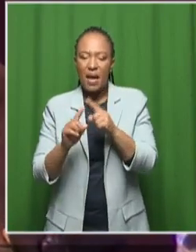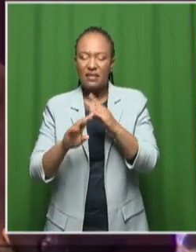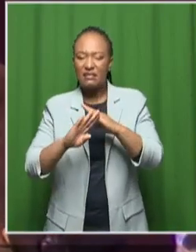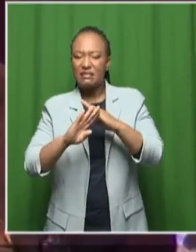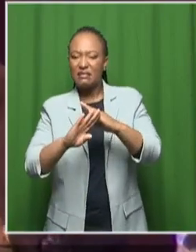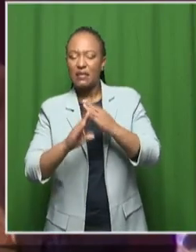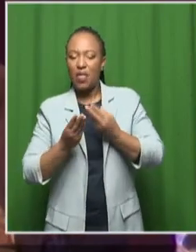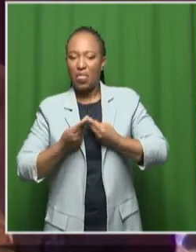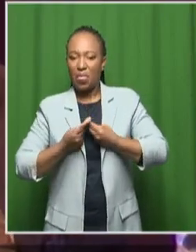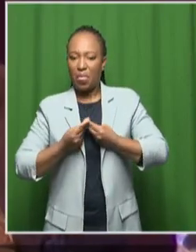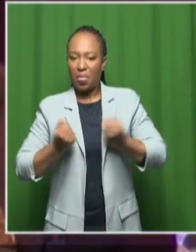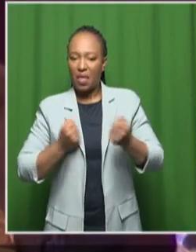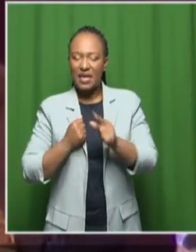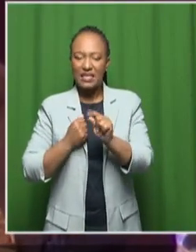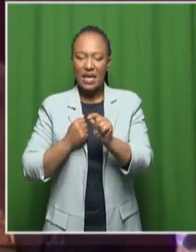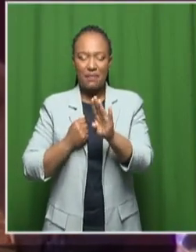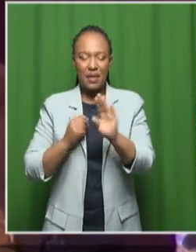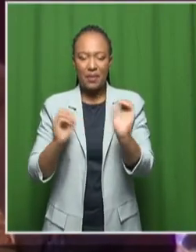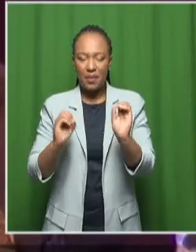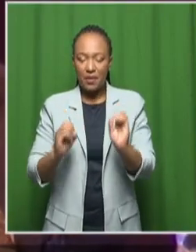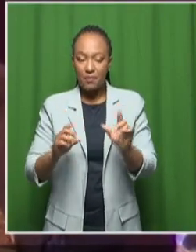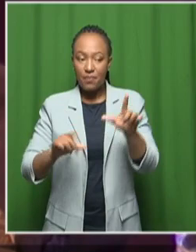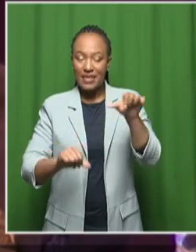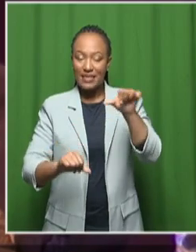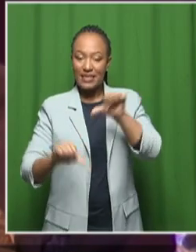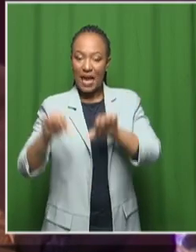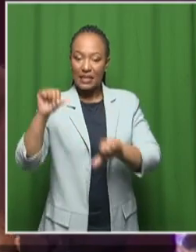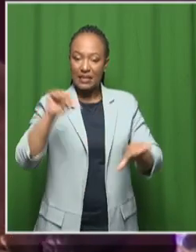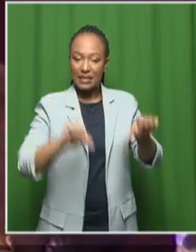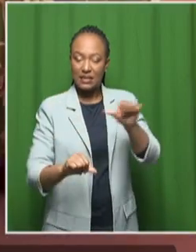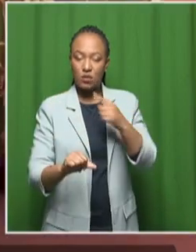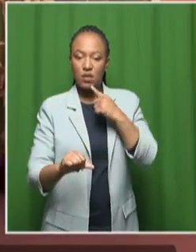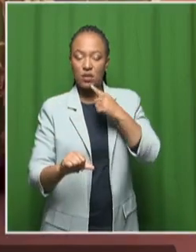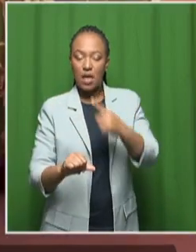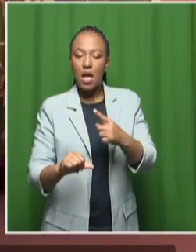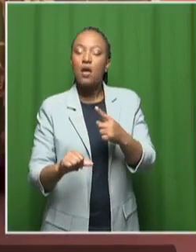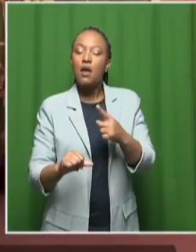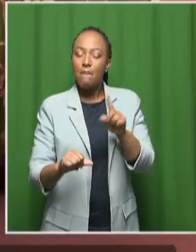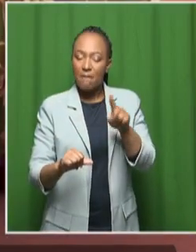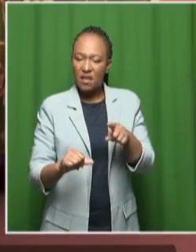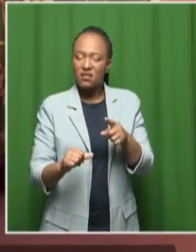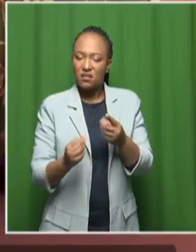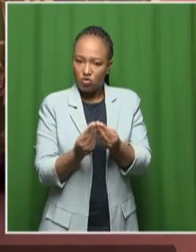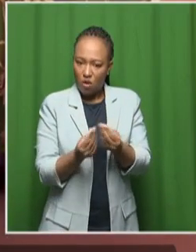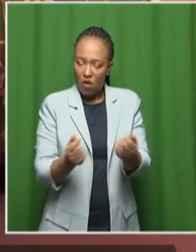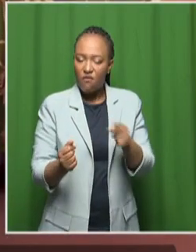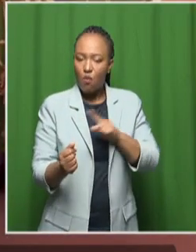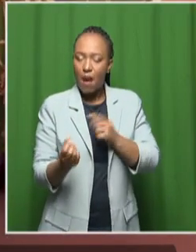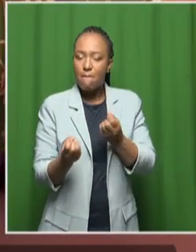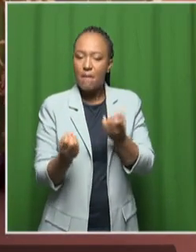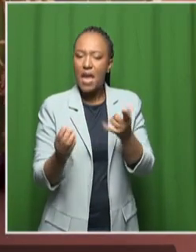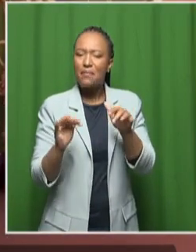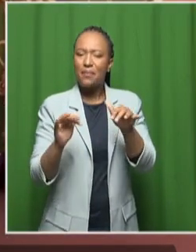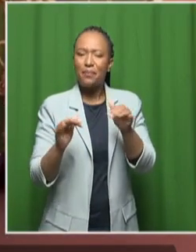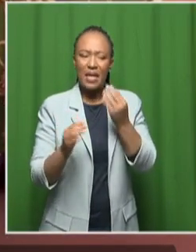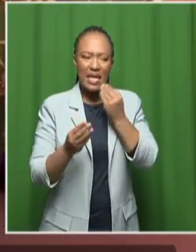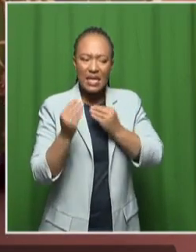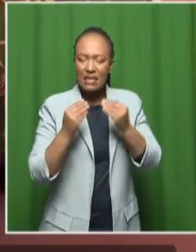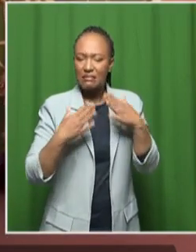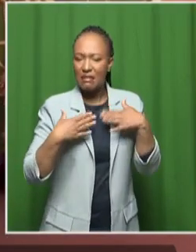believe more needs to be done about malnutrition, as this is said to be